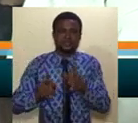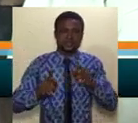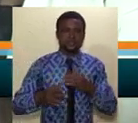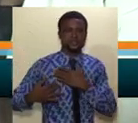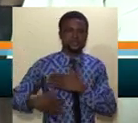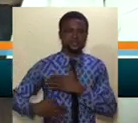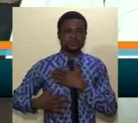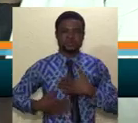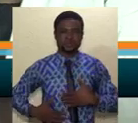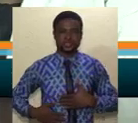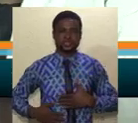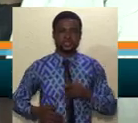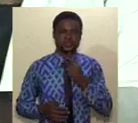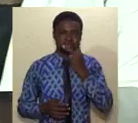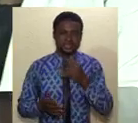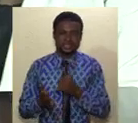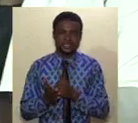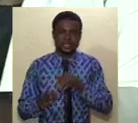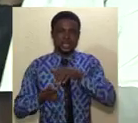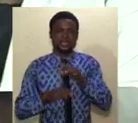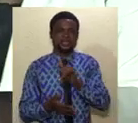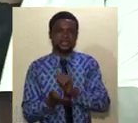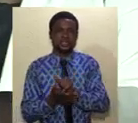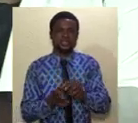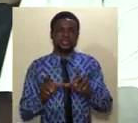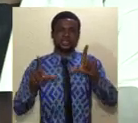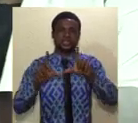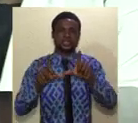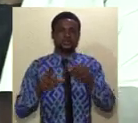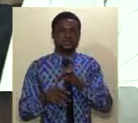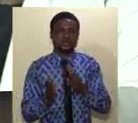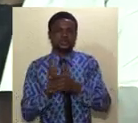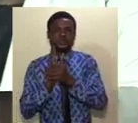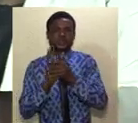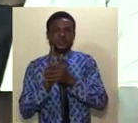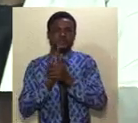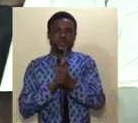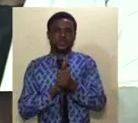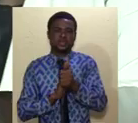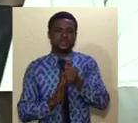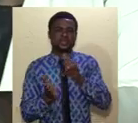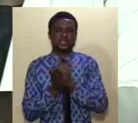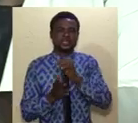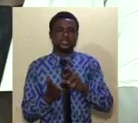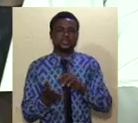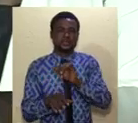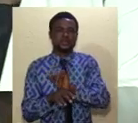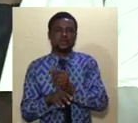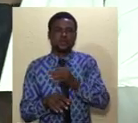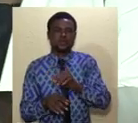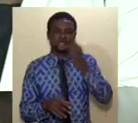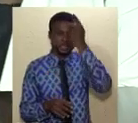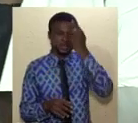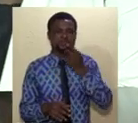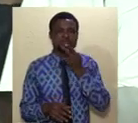is going to build on. So at that level, we believe that it's the role of parents to inculcate right values in their children.